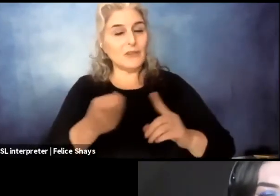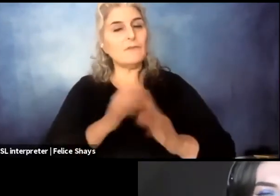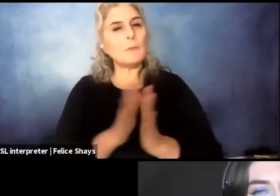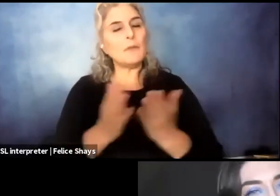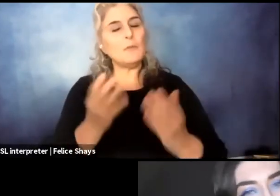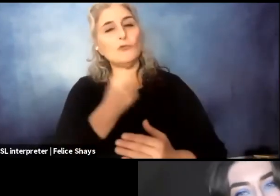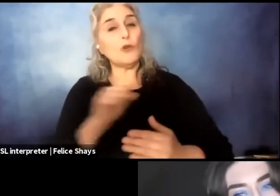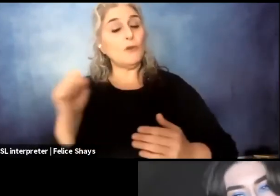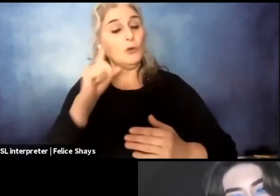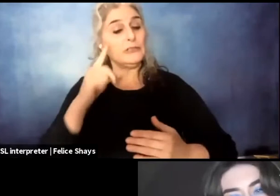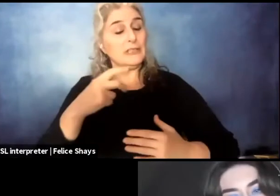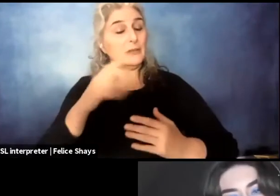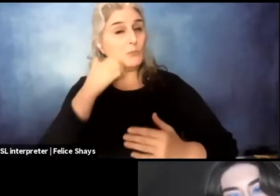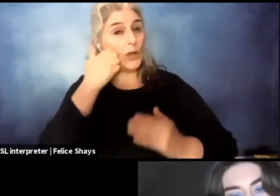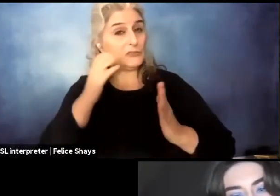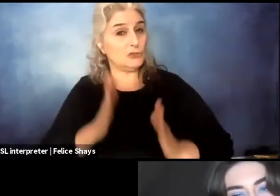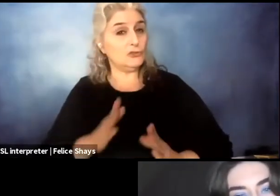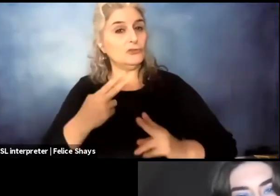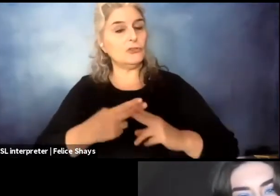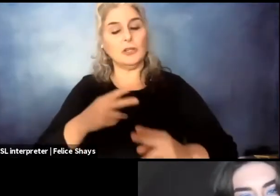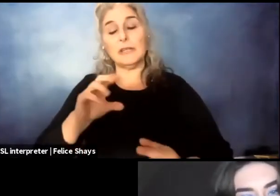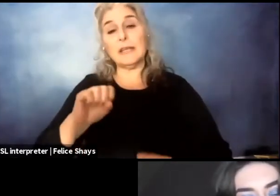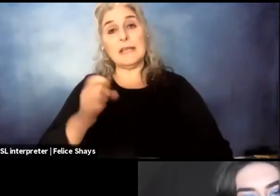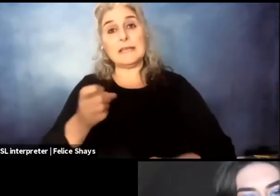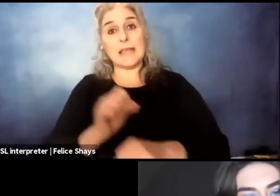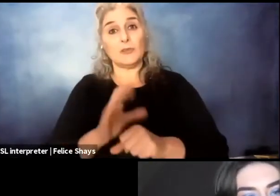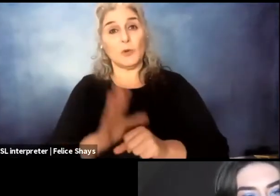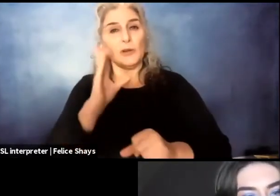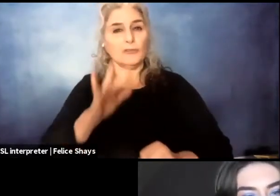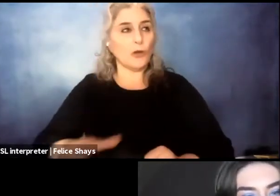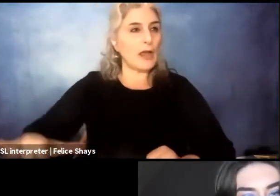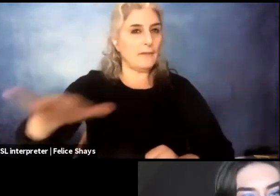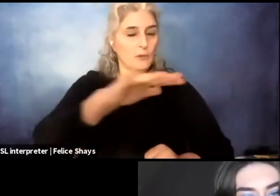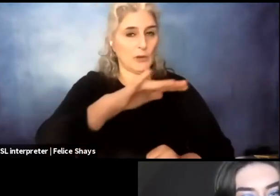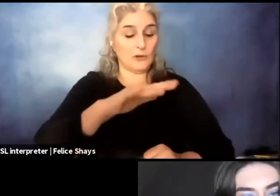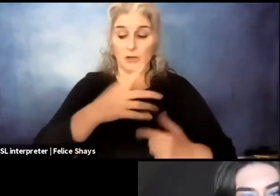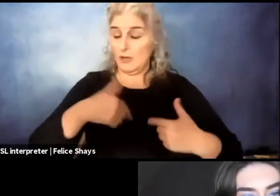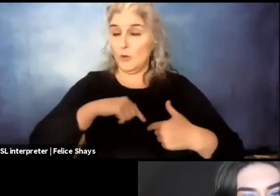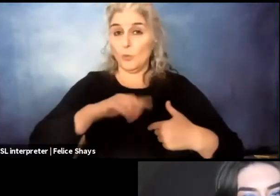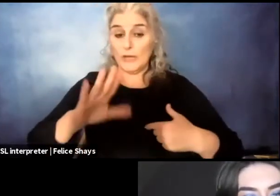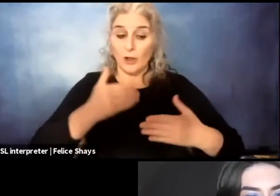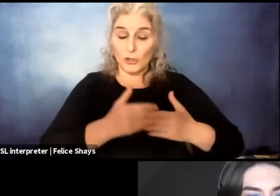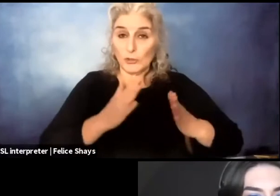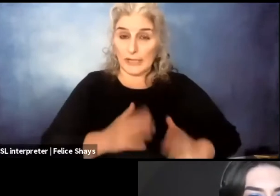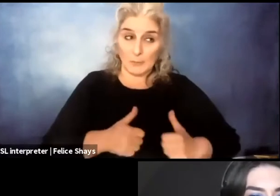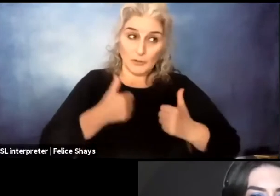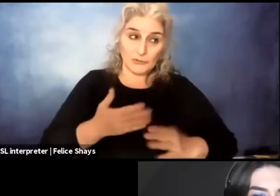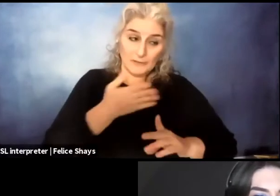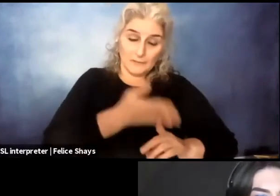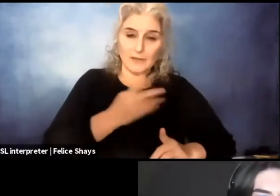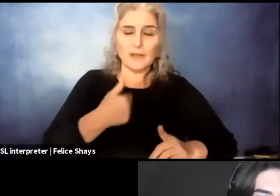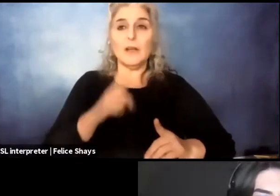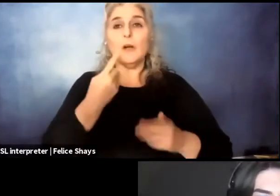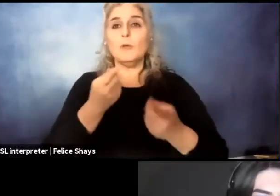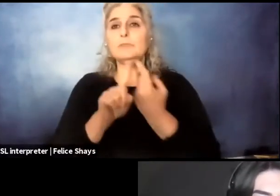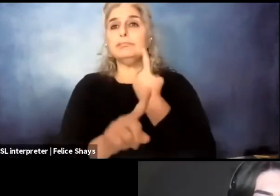Prostitutes starts with, "Sex workers are everywhere. We are your neighbors. We brush